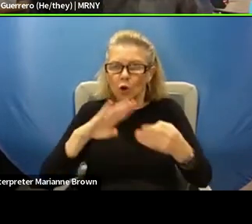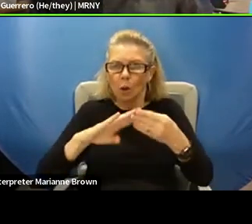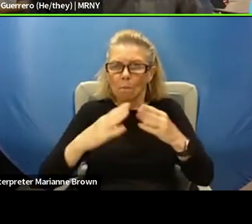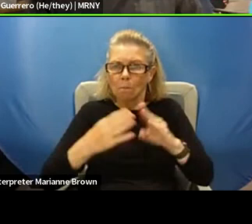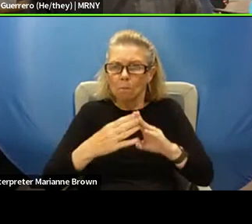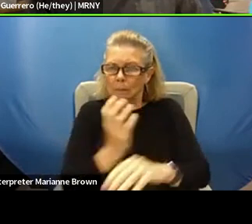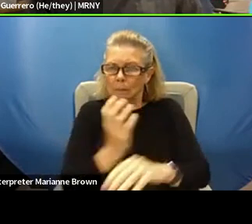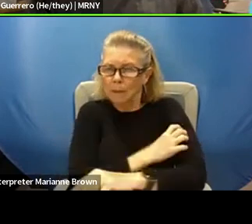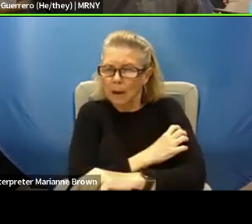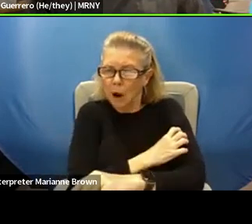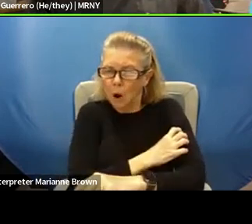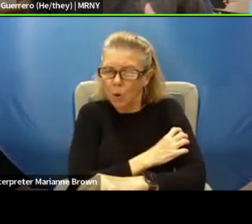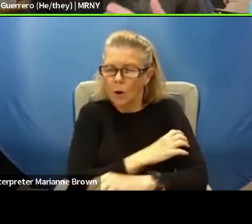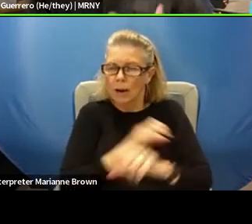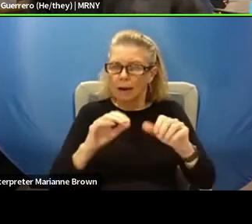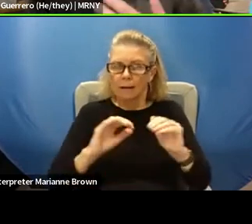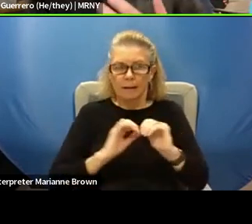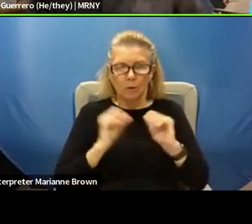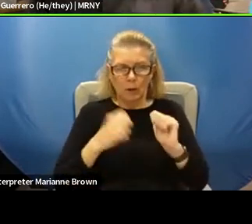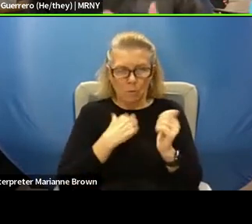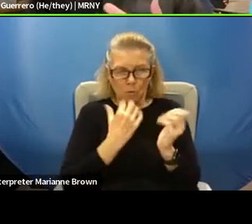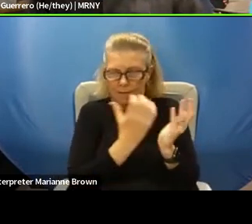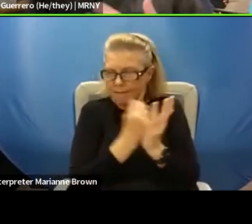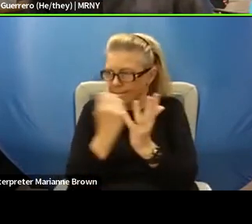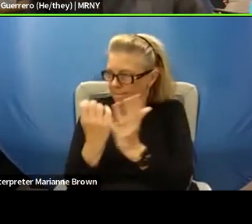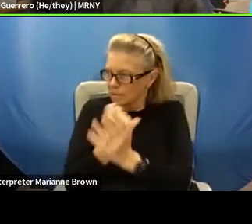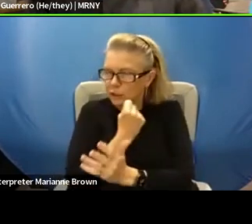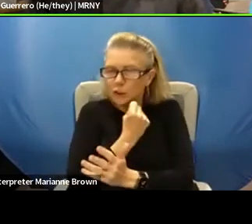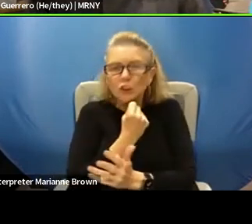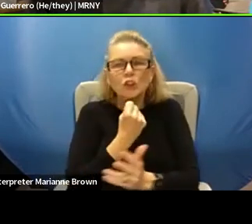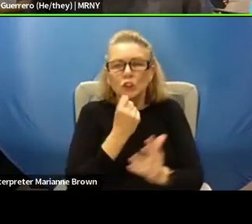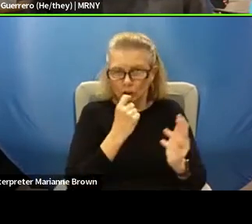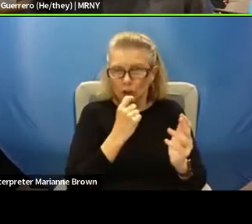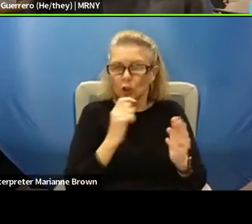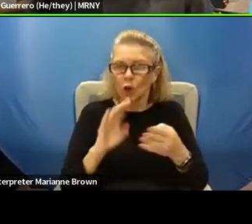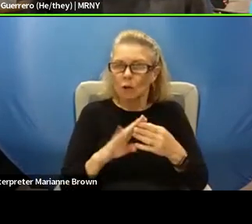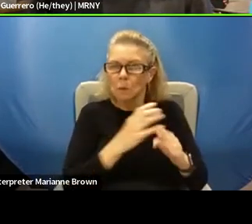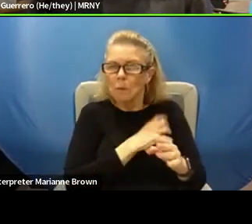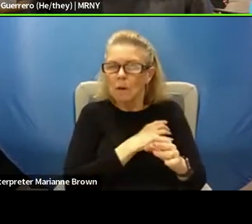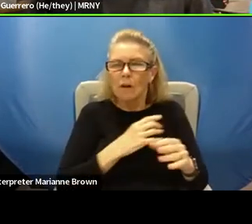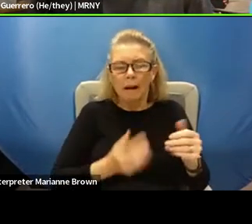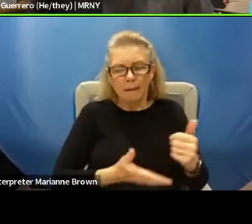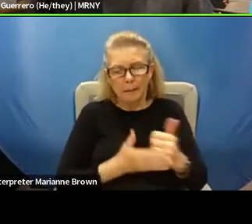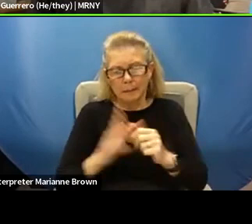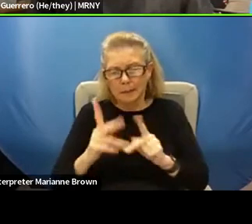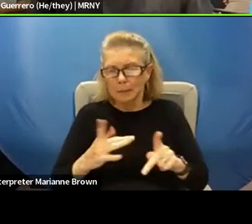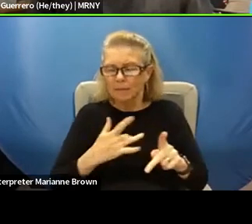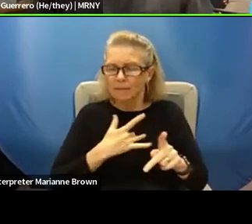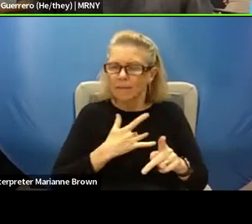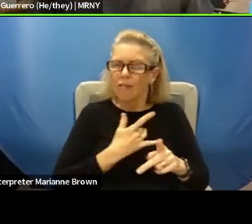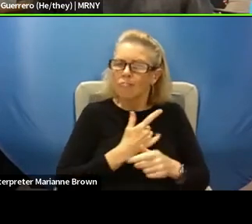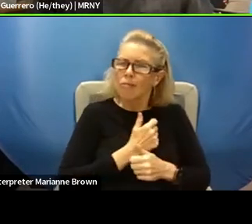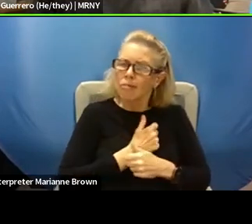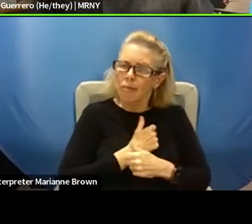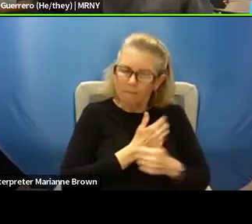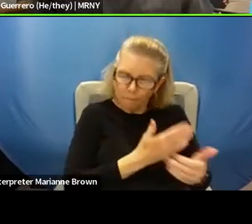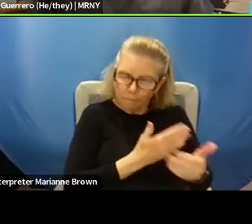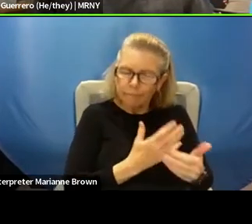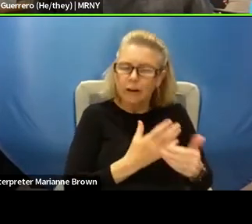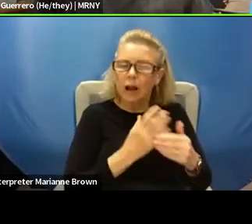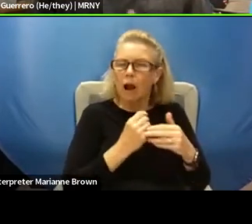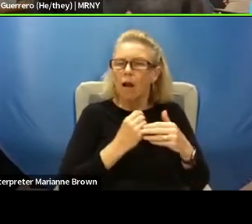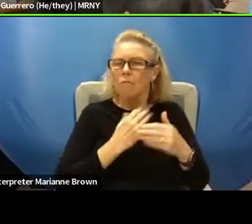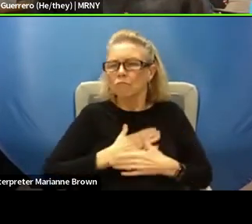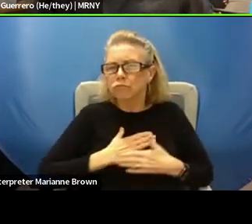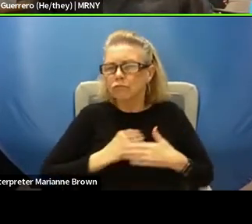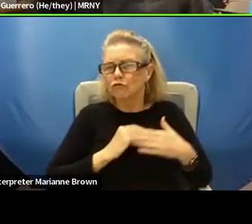leverage visibility to ensure that folks are feeling held, loved, appreciated, and have connections?